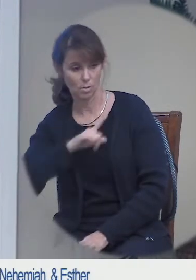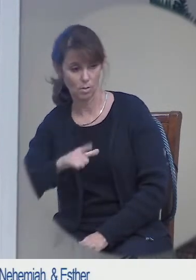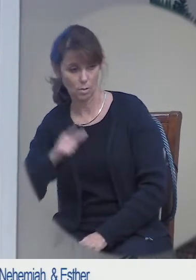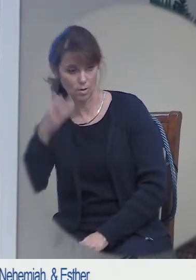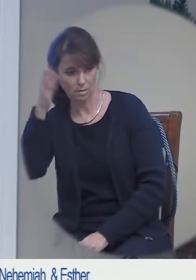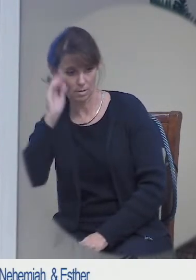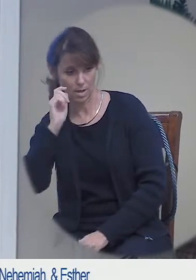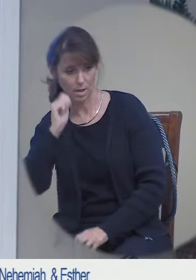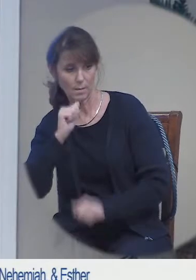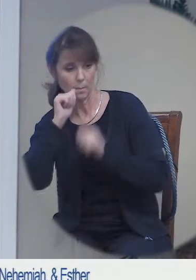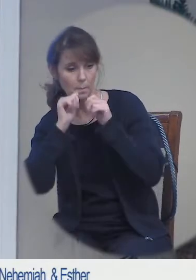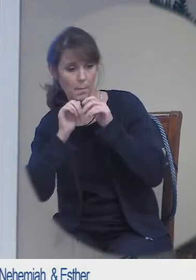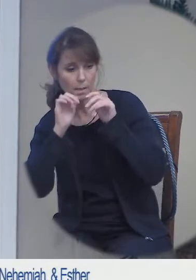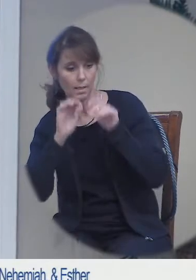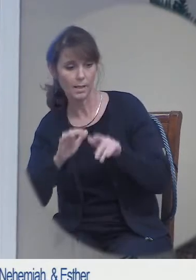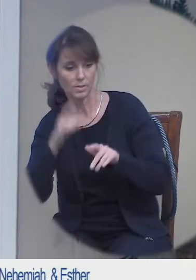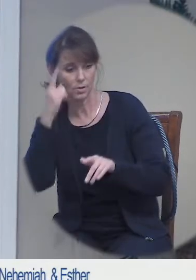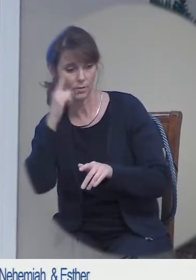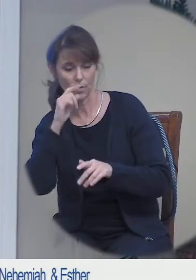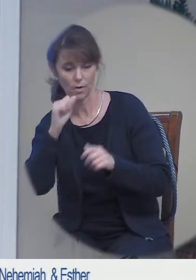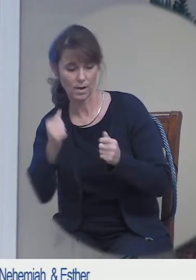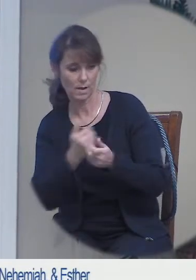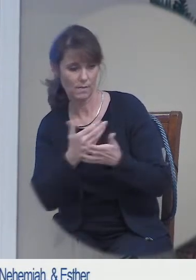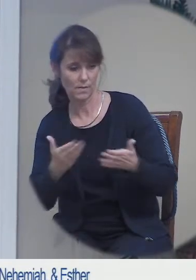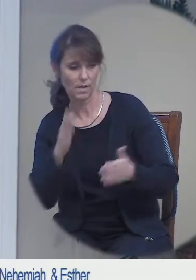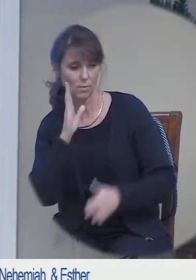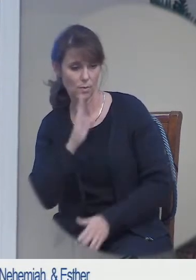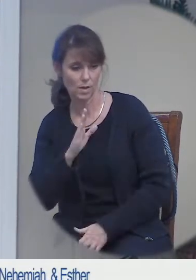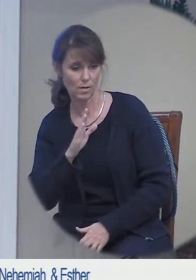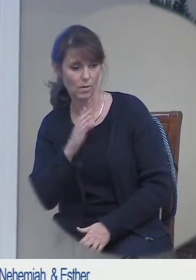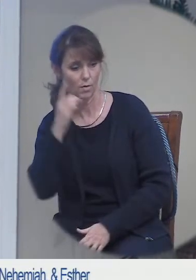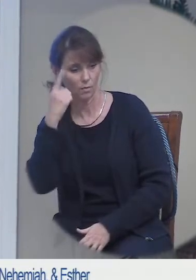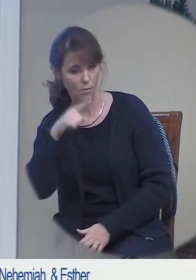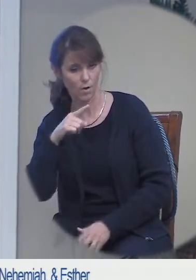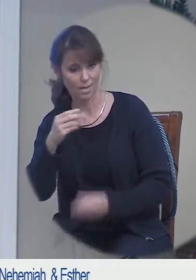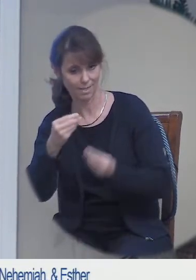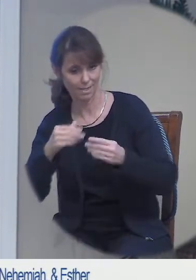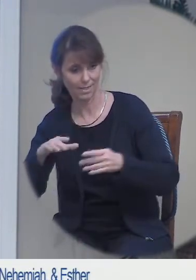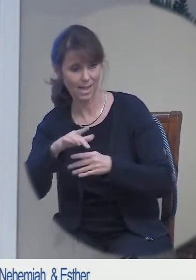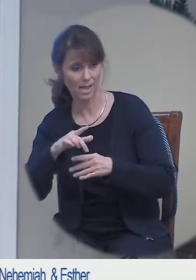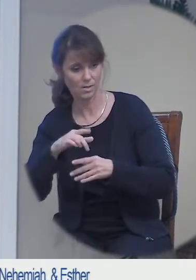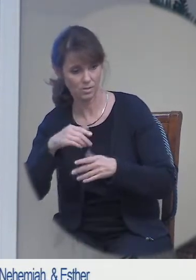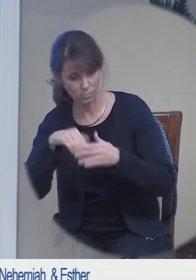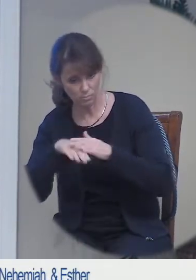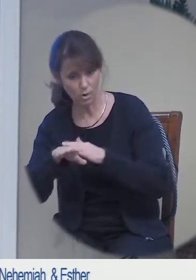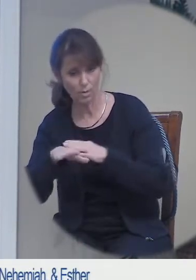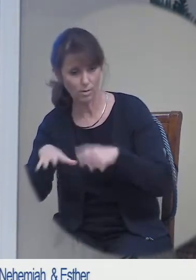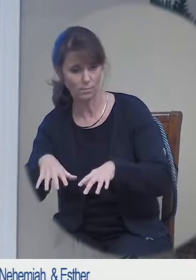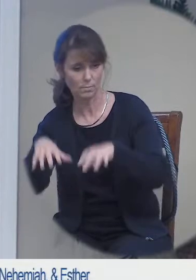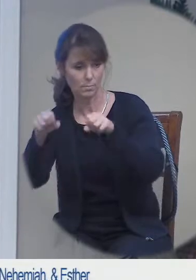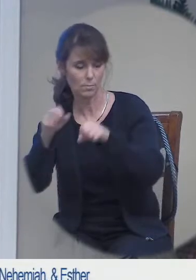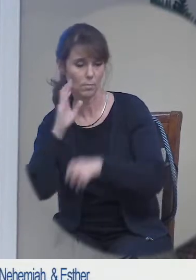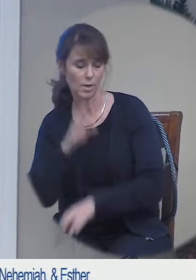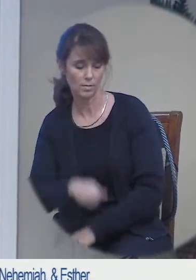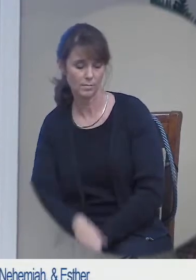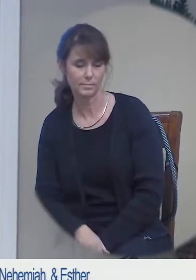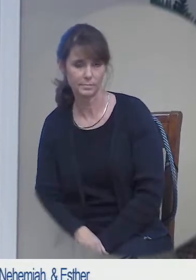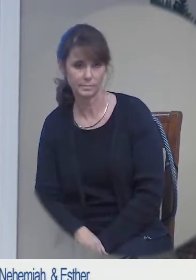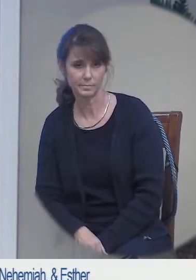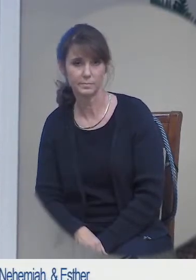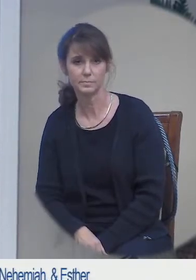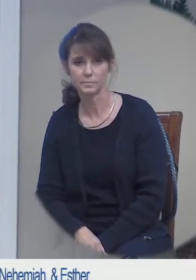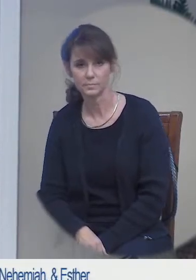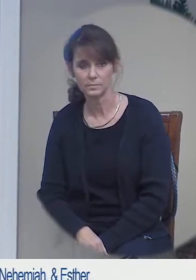you undertake in the land which you are about to enter and possess. So first of all, Nehemiah's anger is stirred because what they're doing